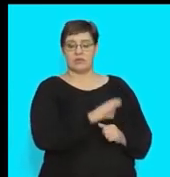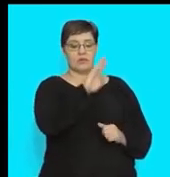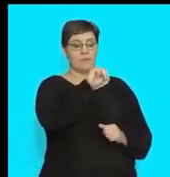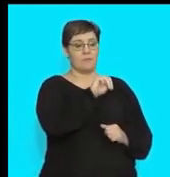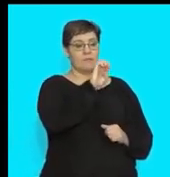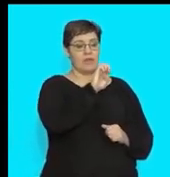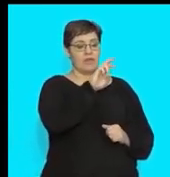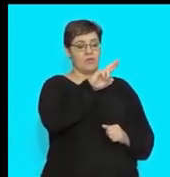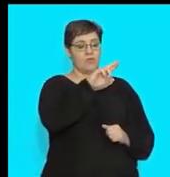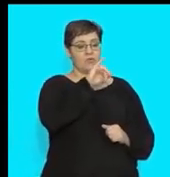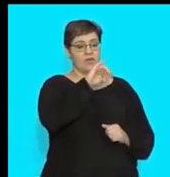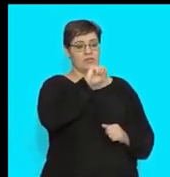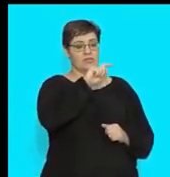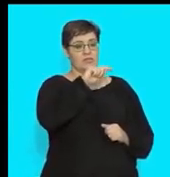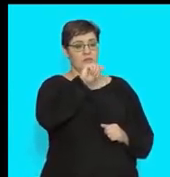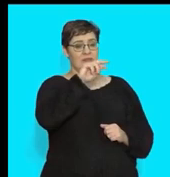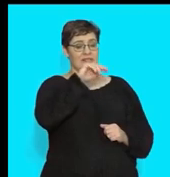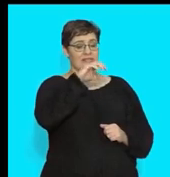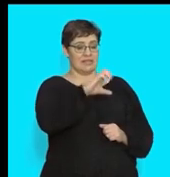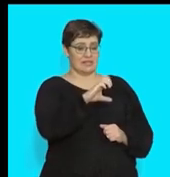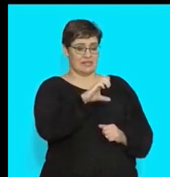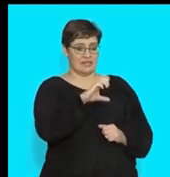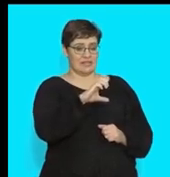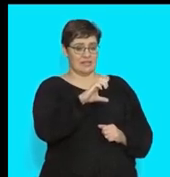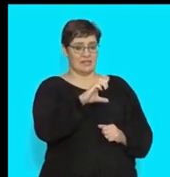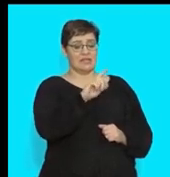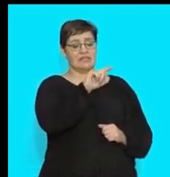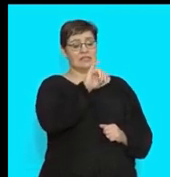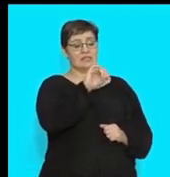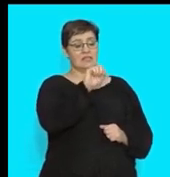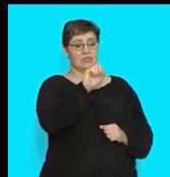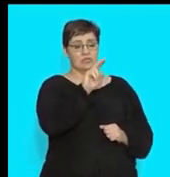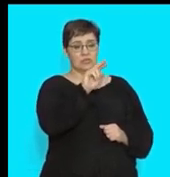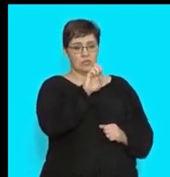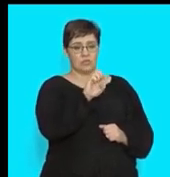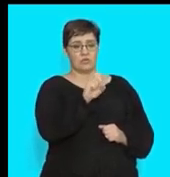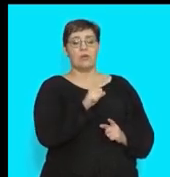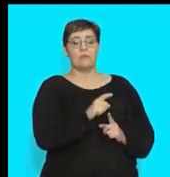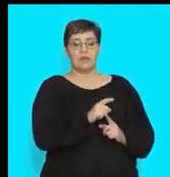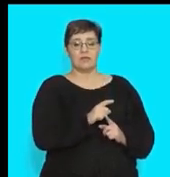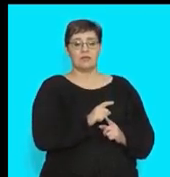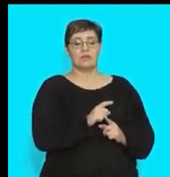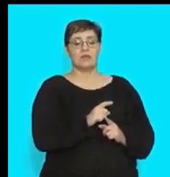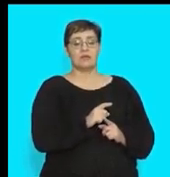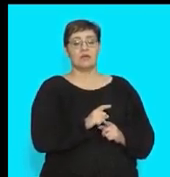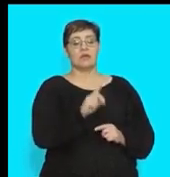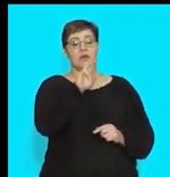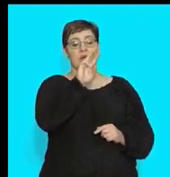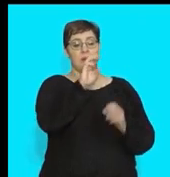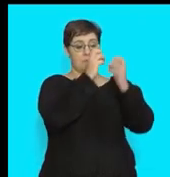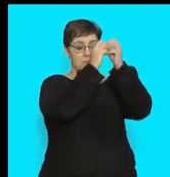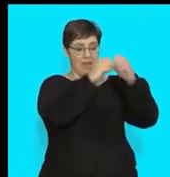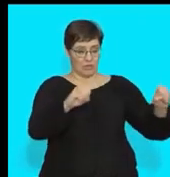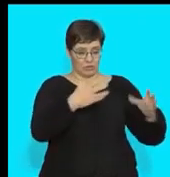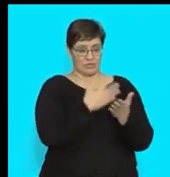meristematic tissue. Now, guys, very simply, a meristematic tissue can divide by mitosis.